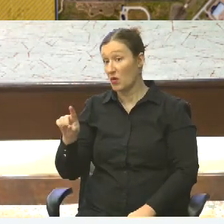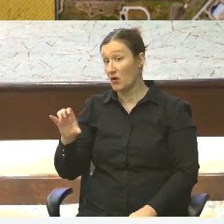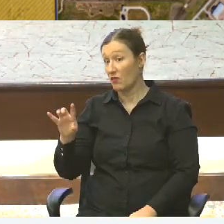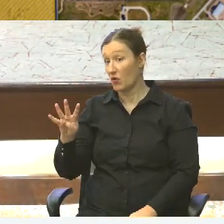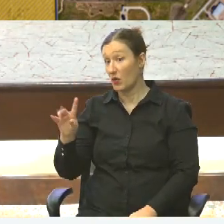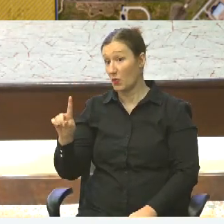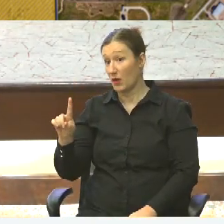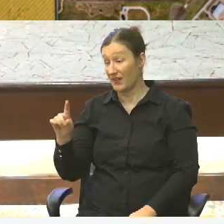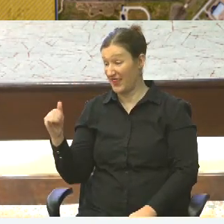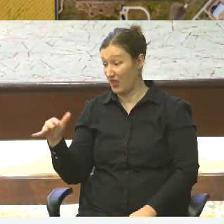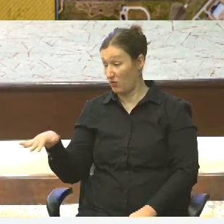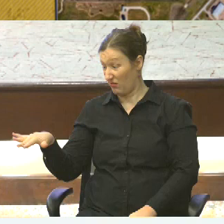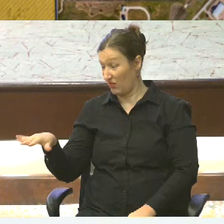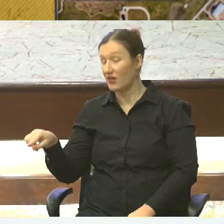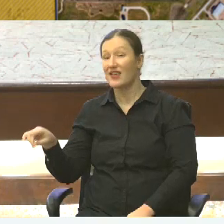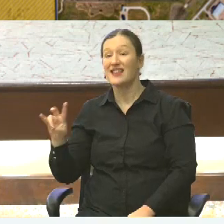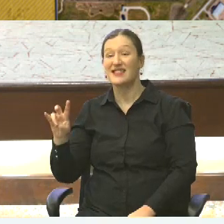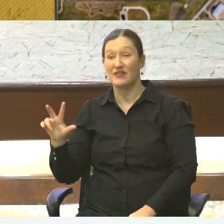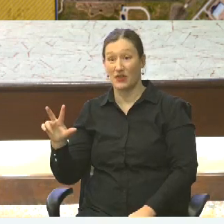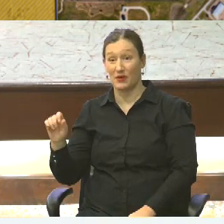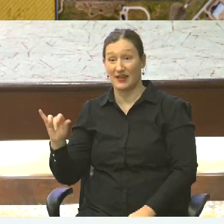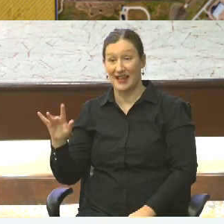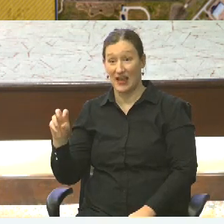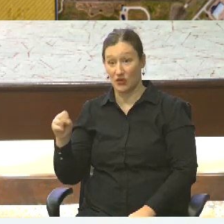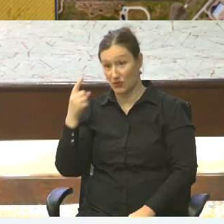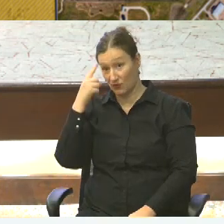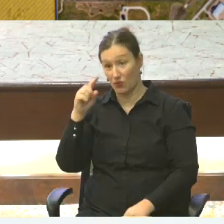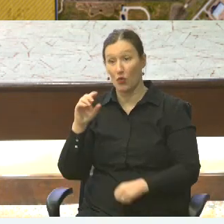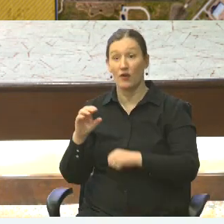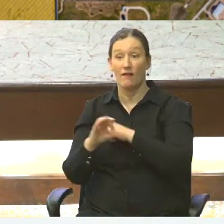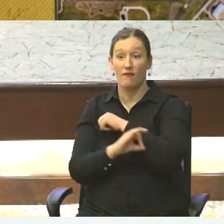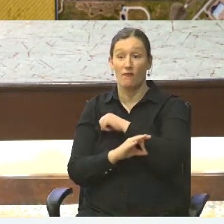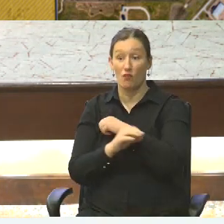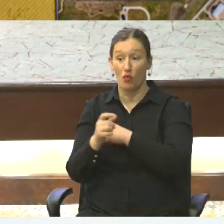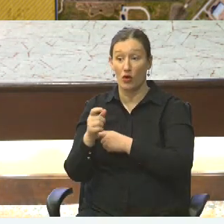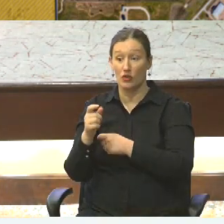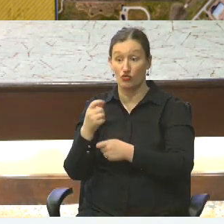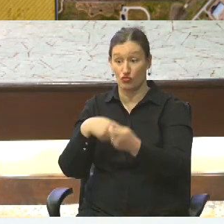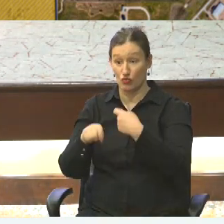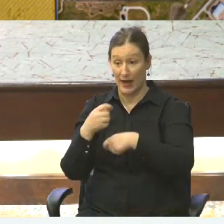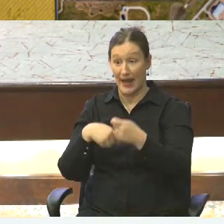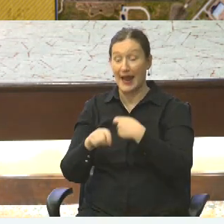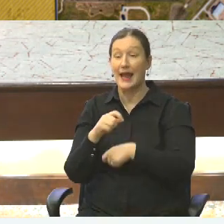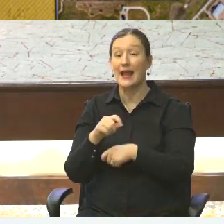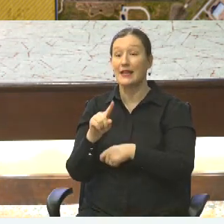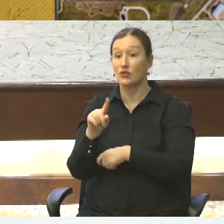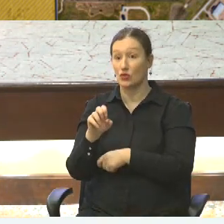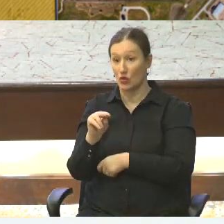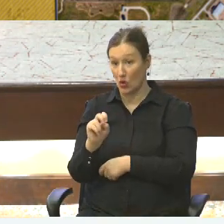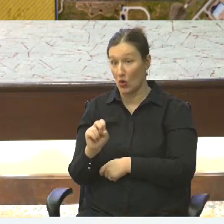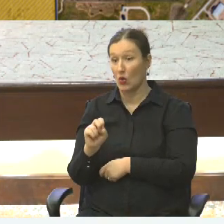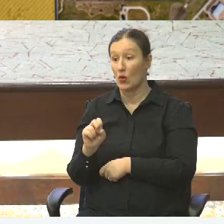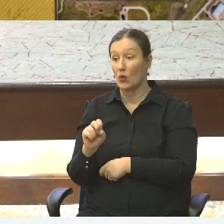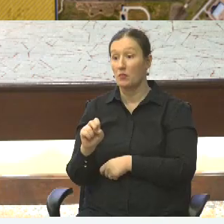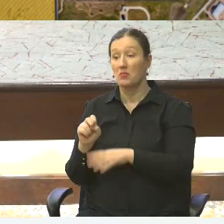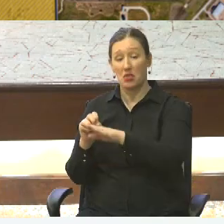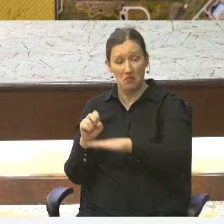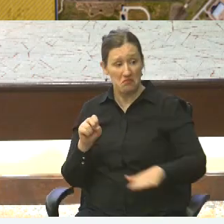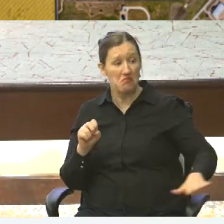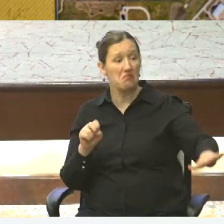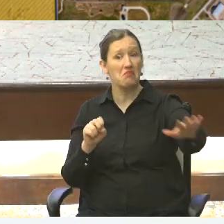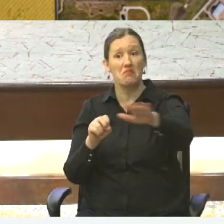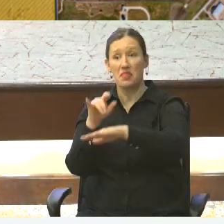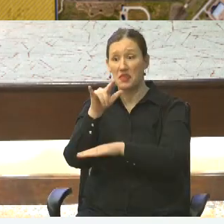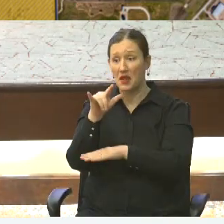is the yellow area, which is 73 acres of a foreign trade zone. And pretty much all of the developed area of the airport is pretty well served